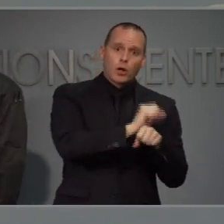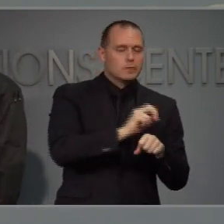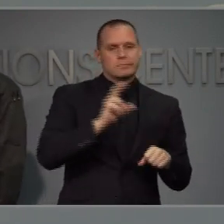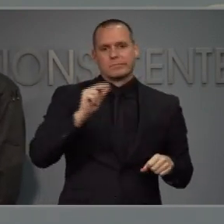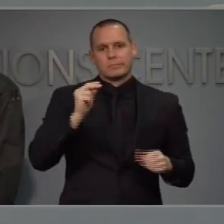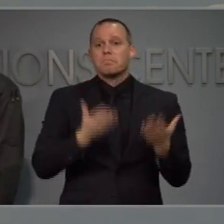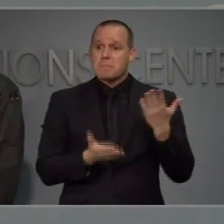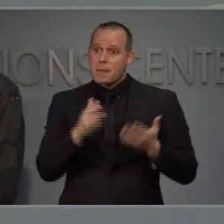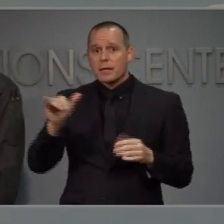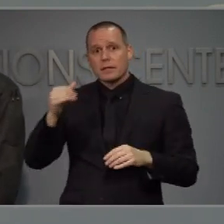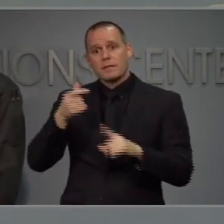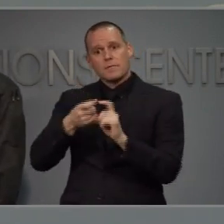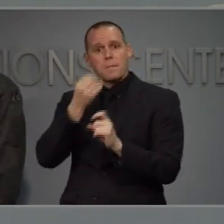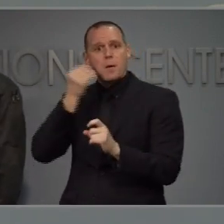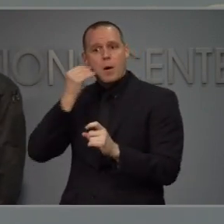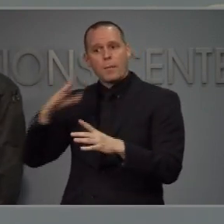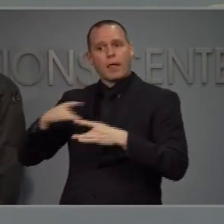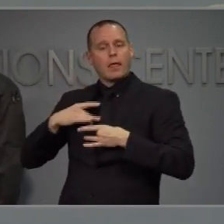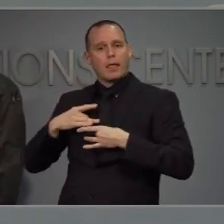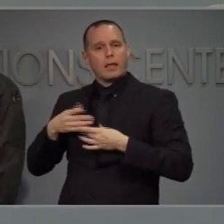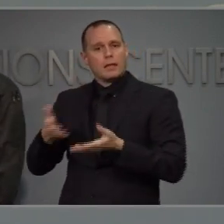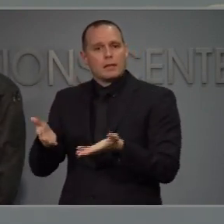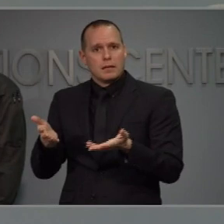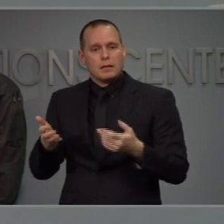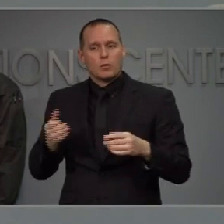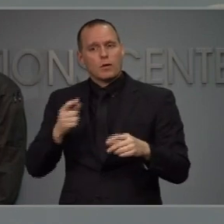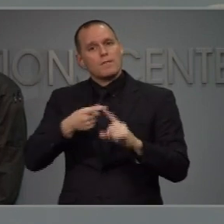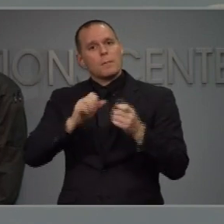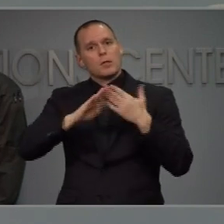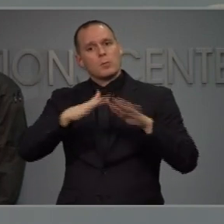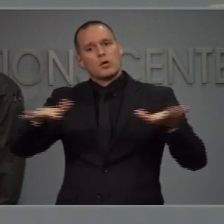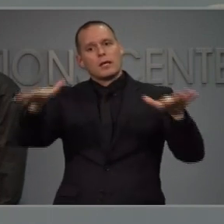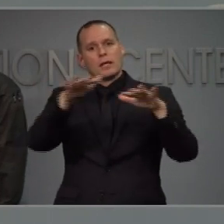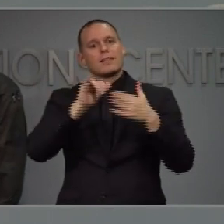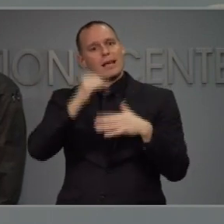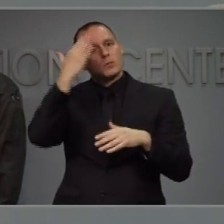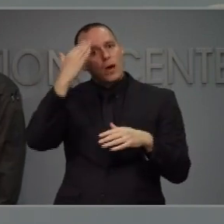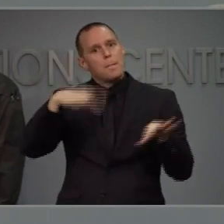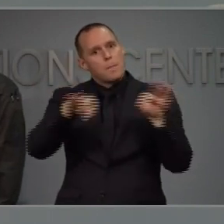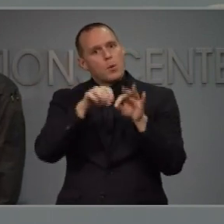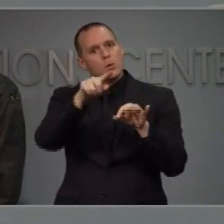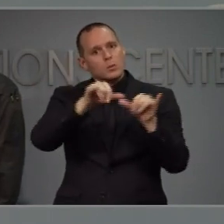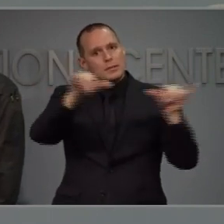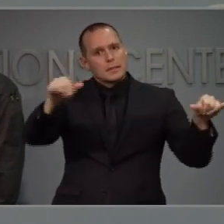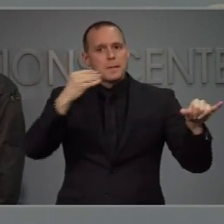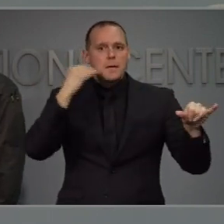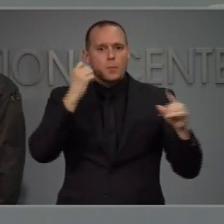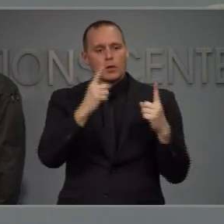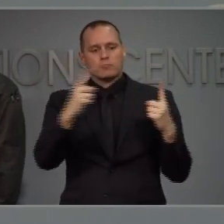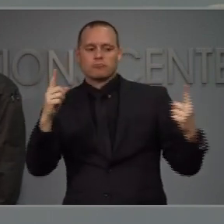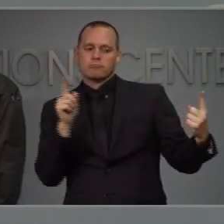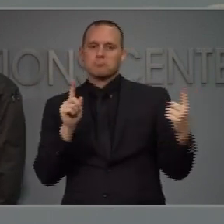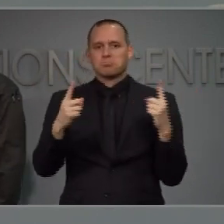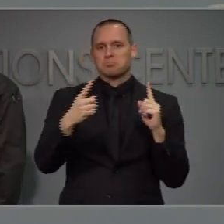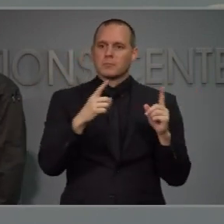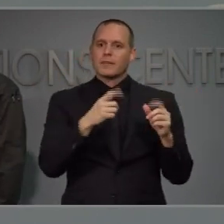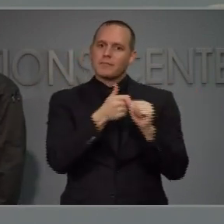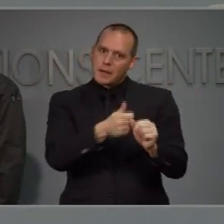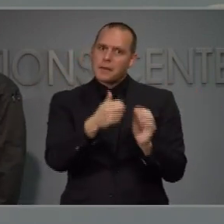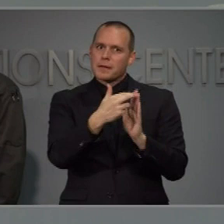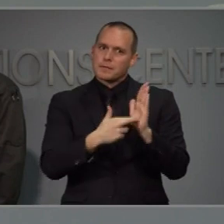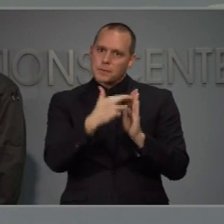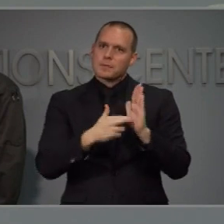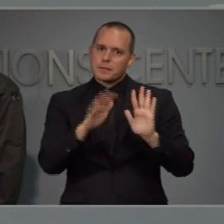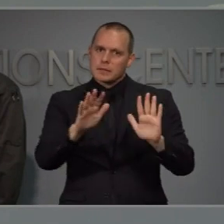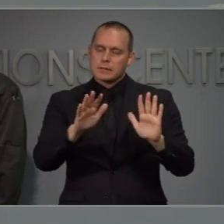their communities. It goes back to why we need to all be thinking about staying at home and slowing the